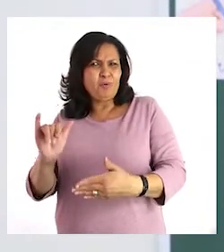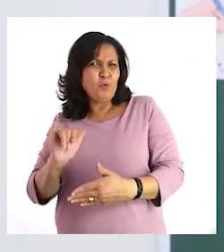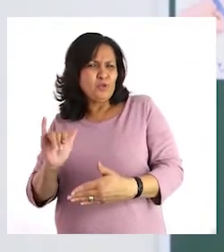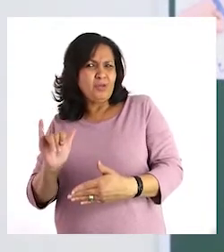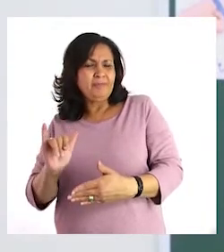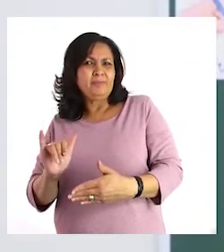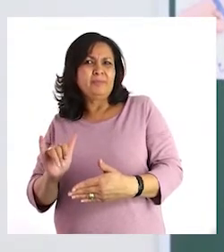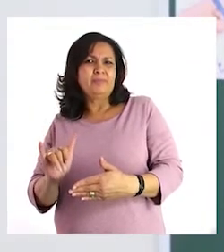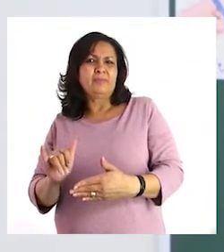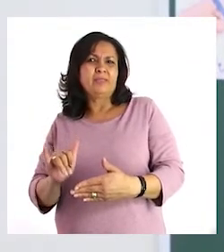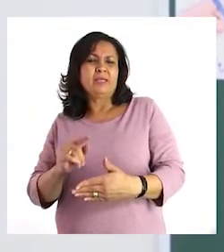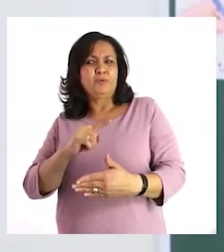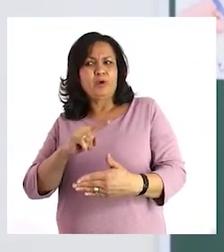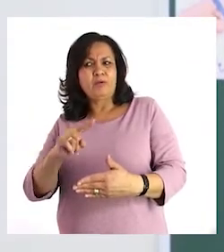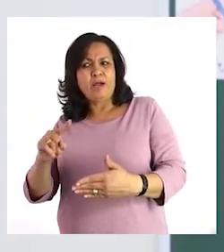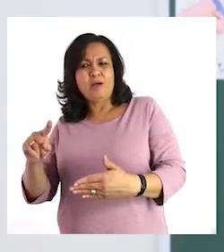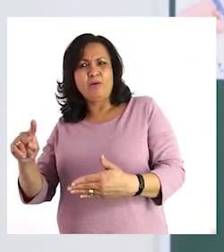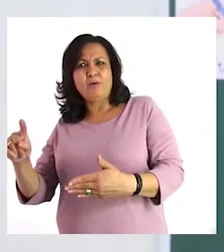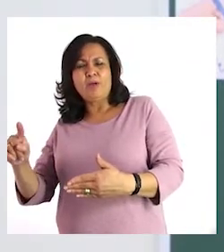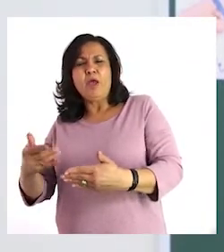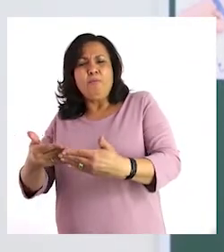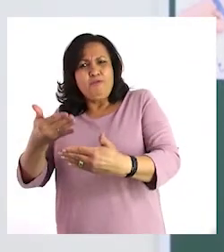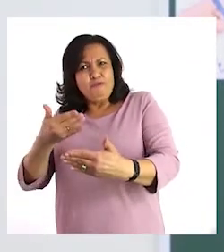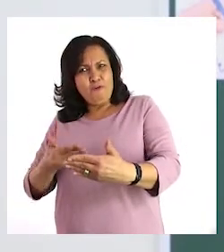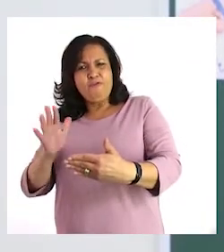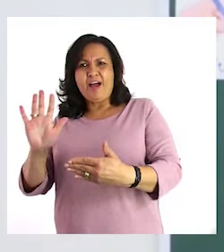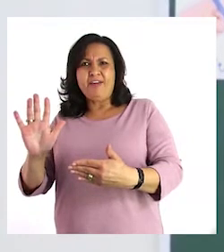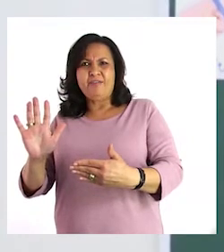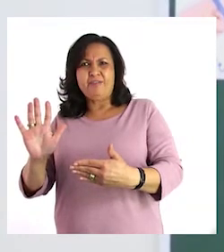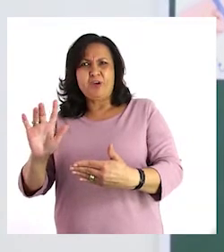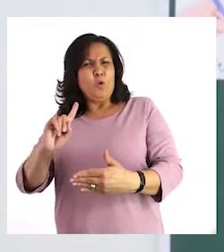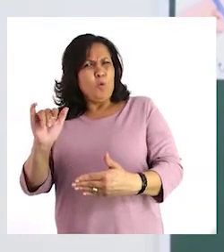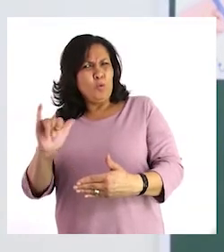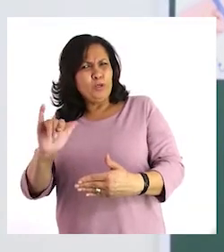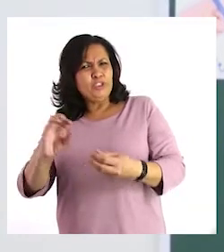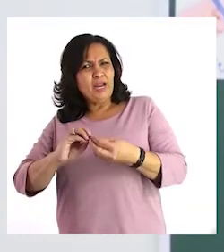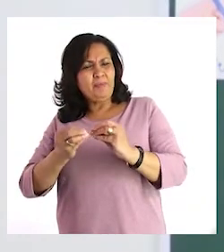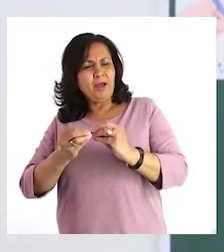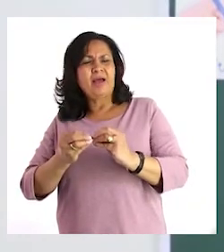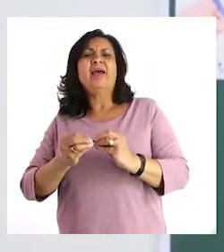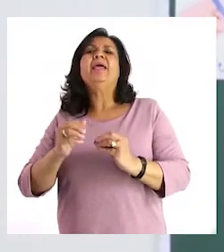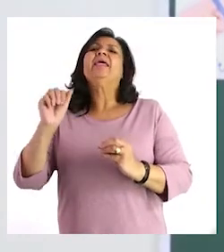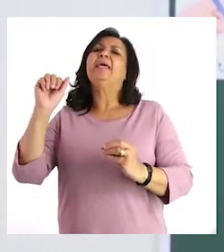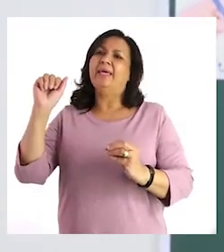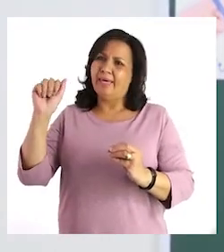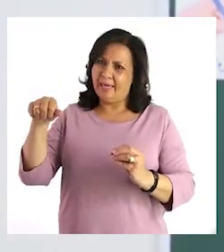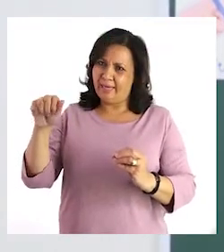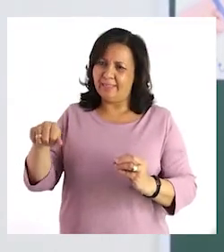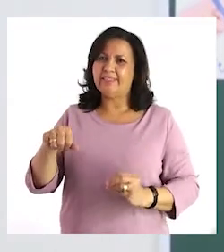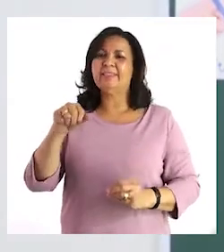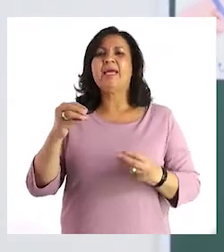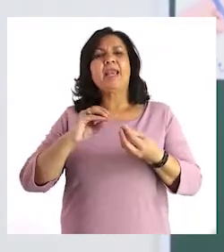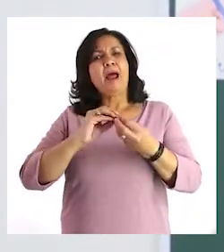if we count down the line, before we come to 5, what number do we say before we come to 5? We would look